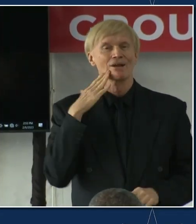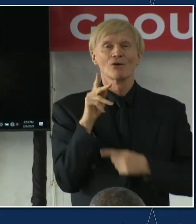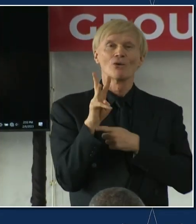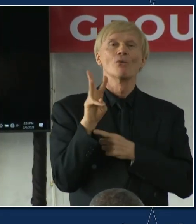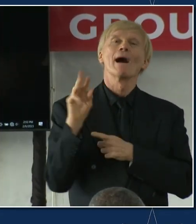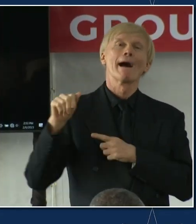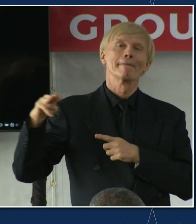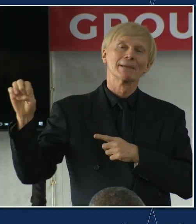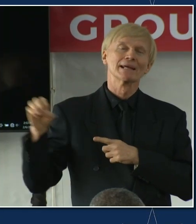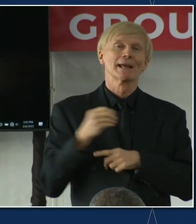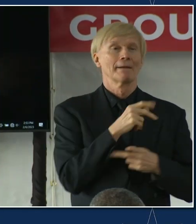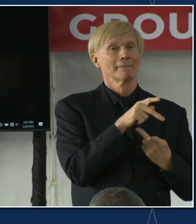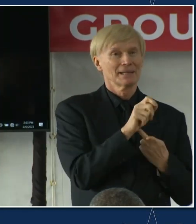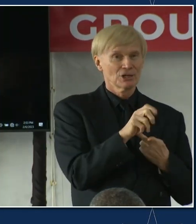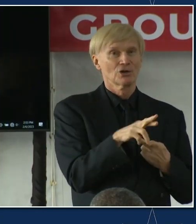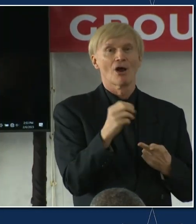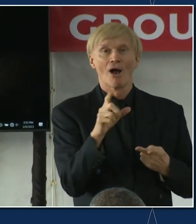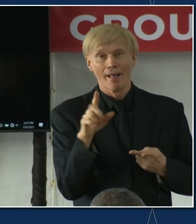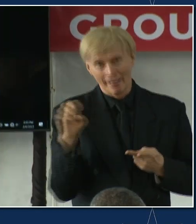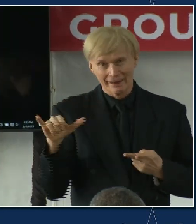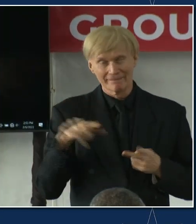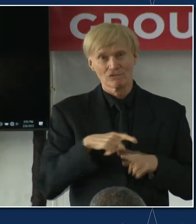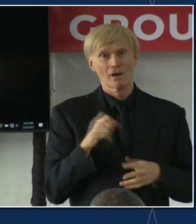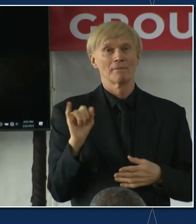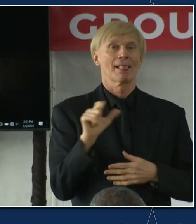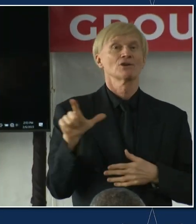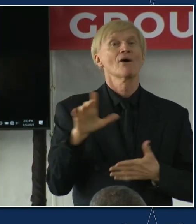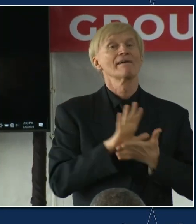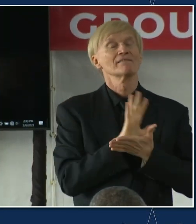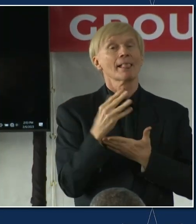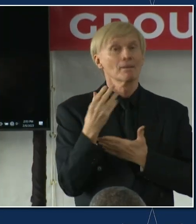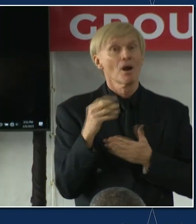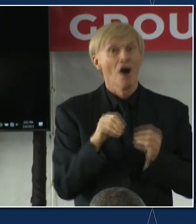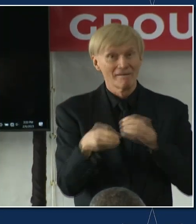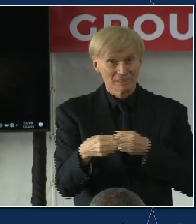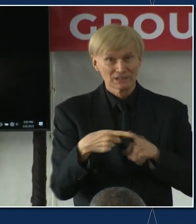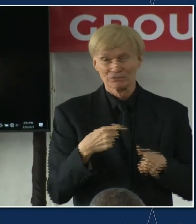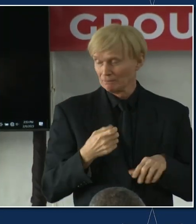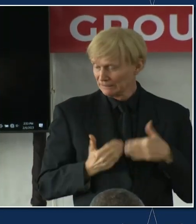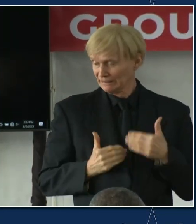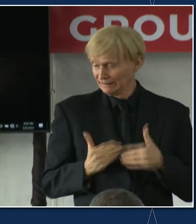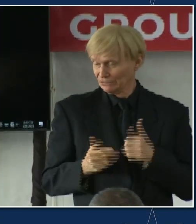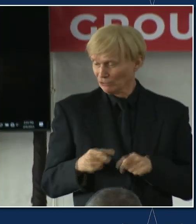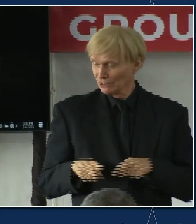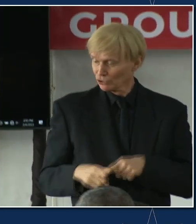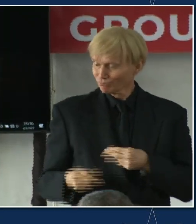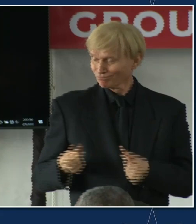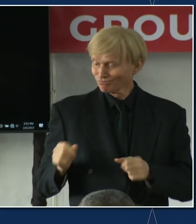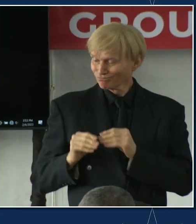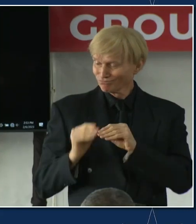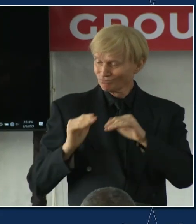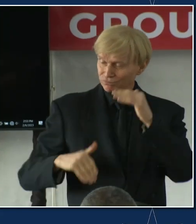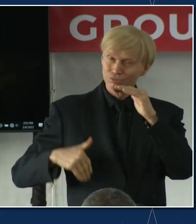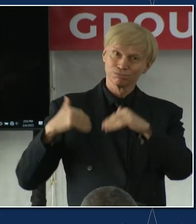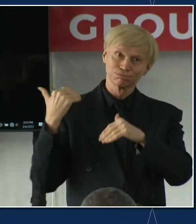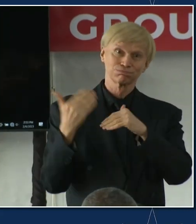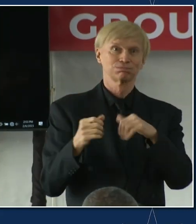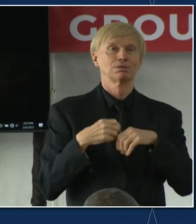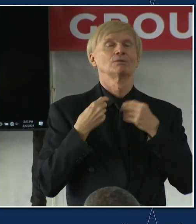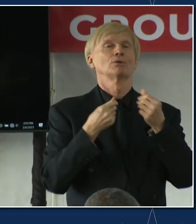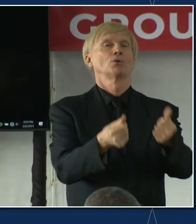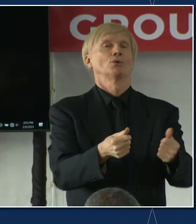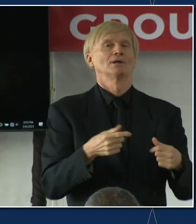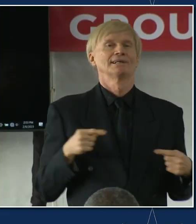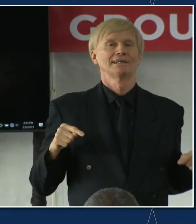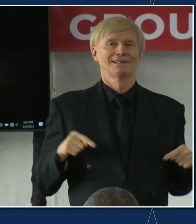with Peter Hawley from the Illinois Film Office, were in on the very early stages of helping smooth the way to make it possible for us